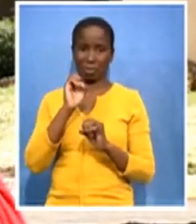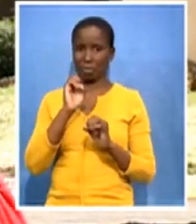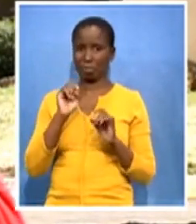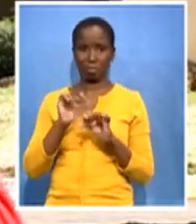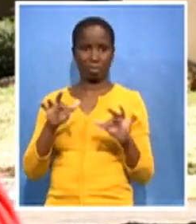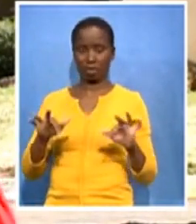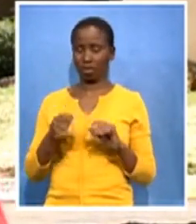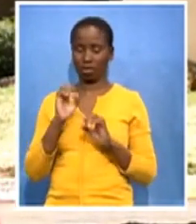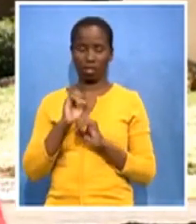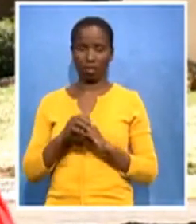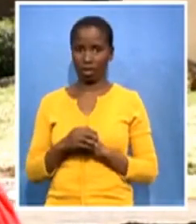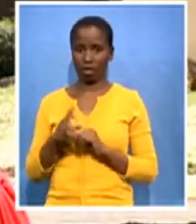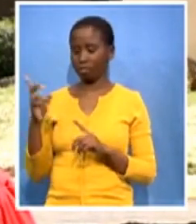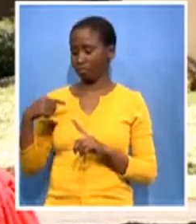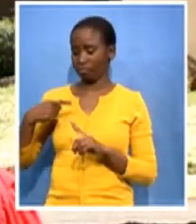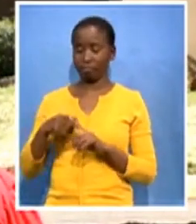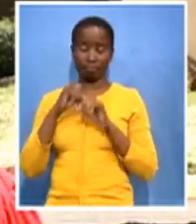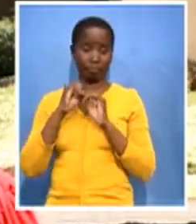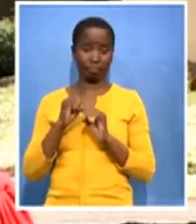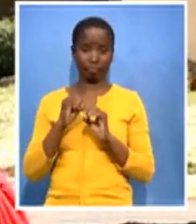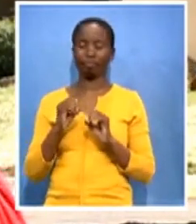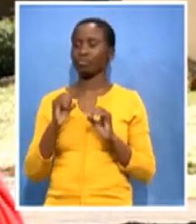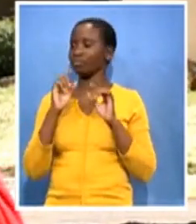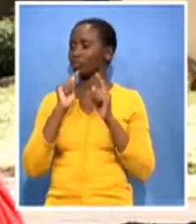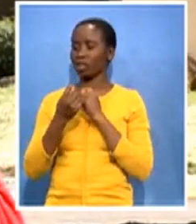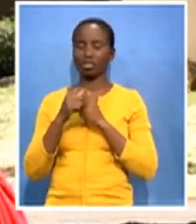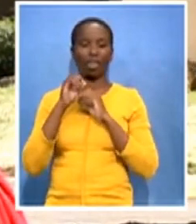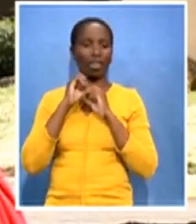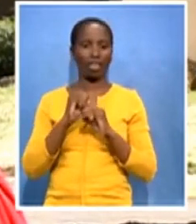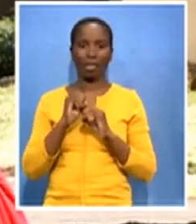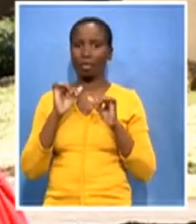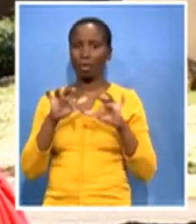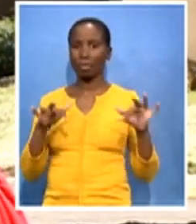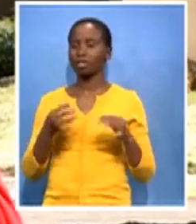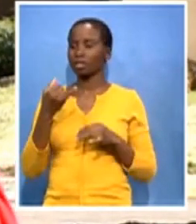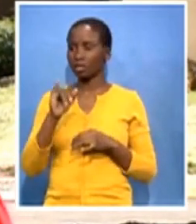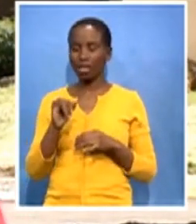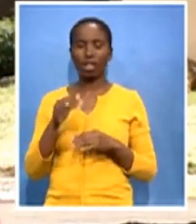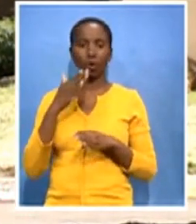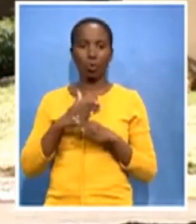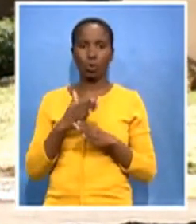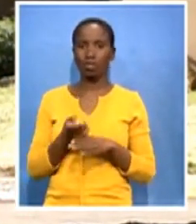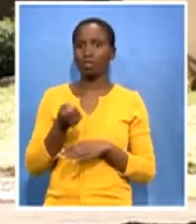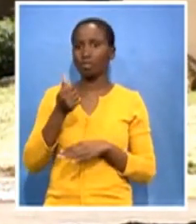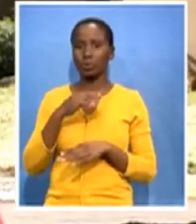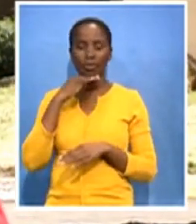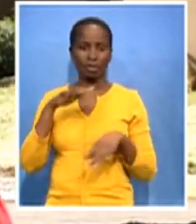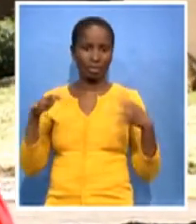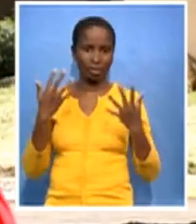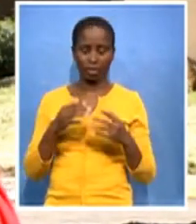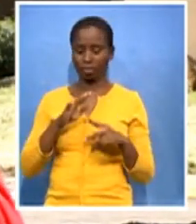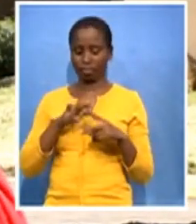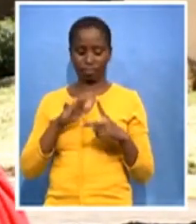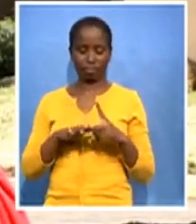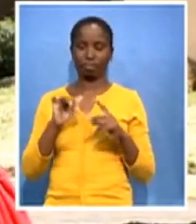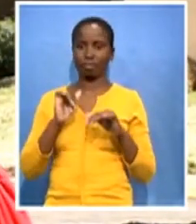changed. Our people are still experiencing water shortages. Our people are still don't have the likes of